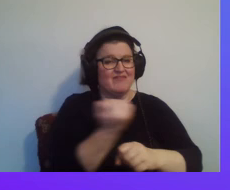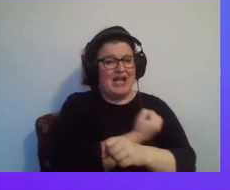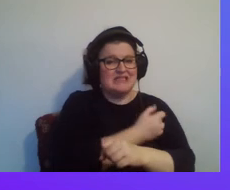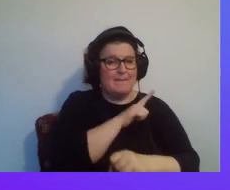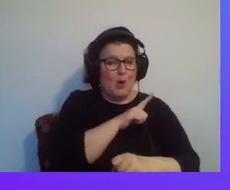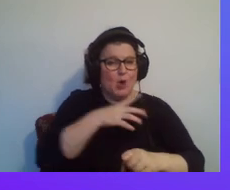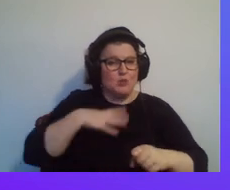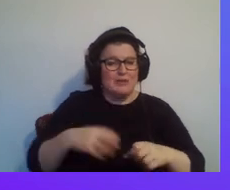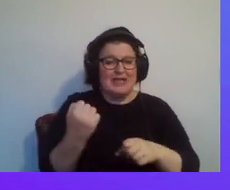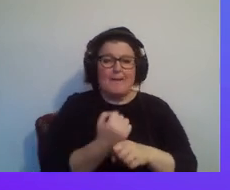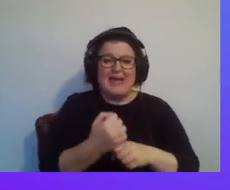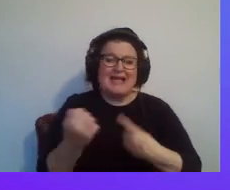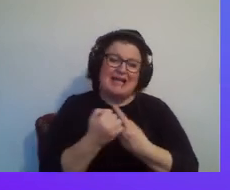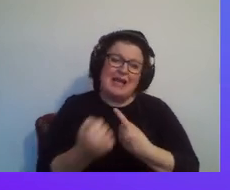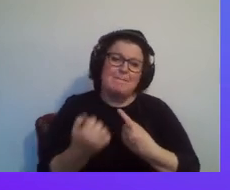There are